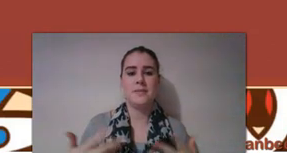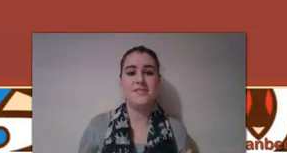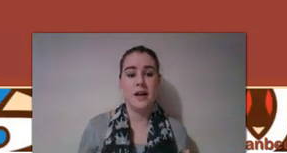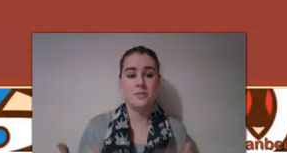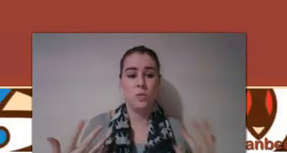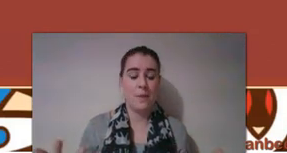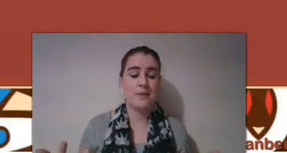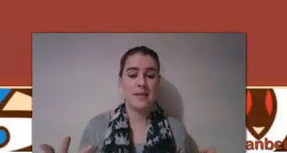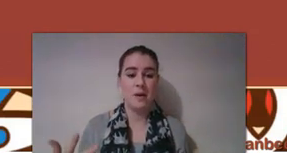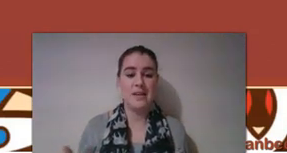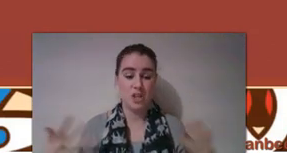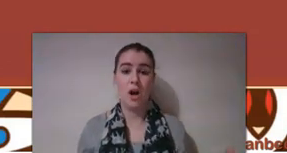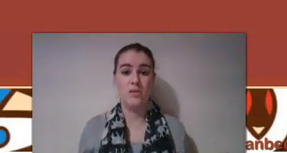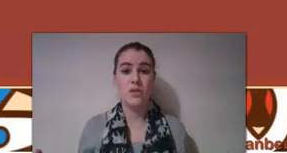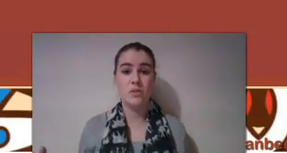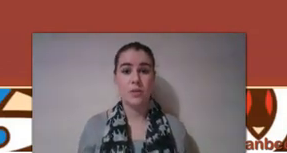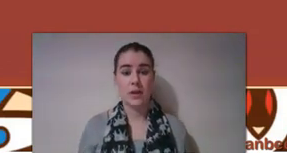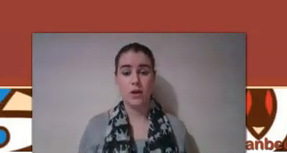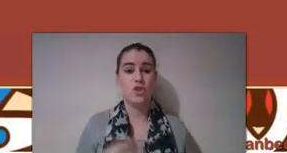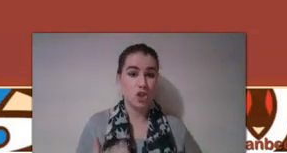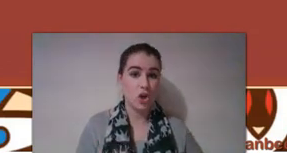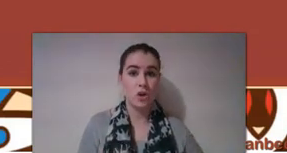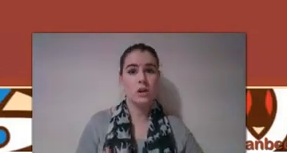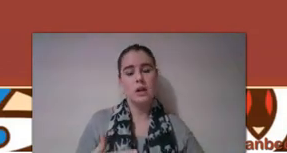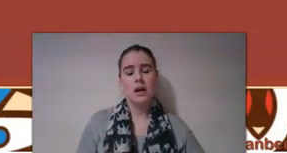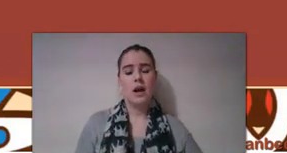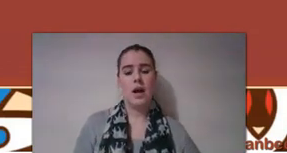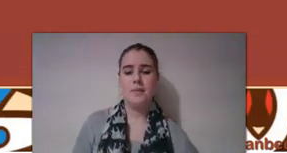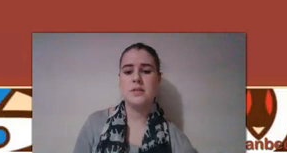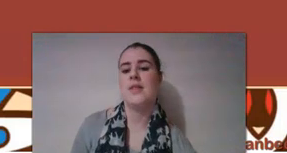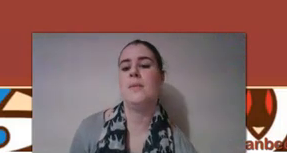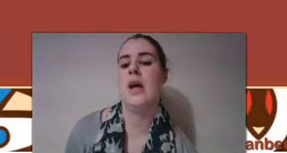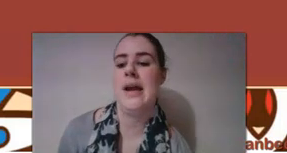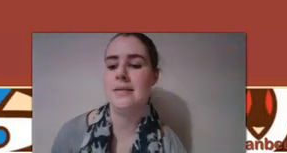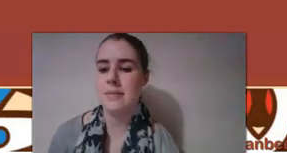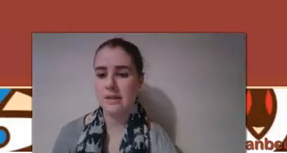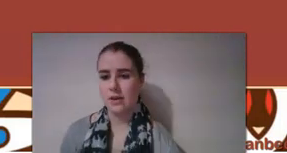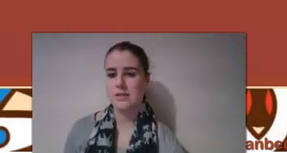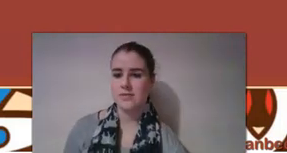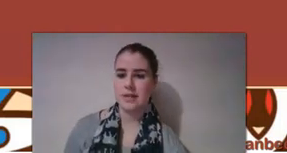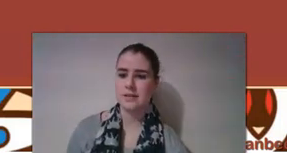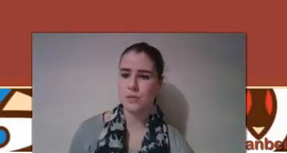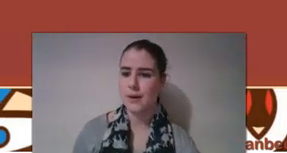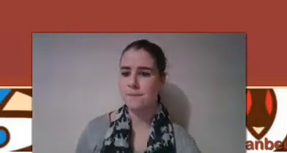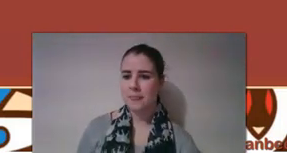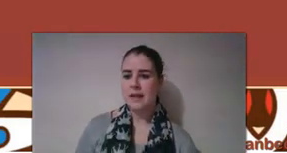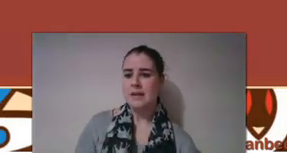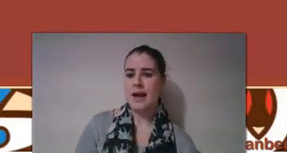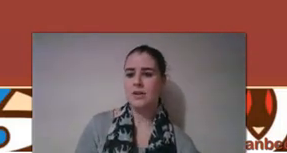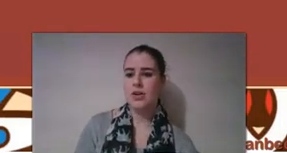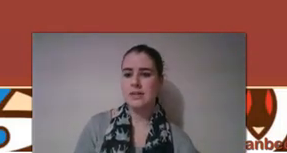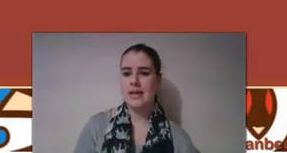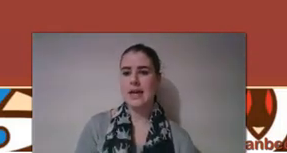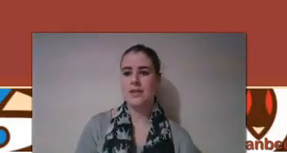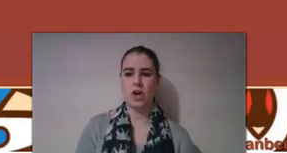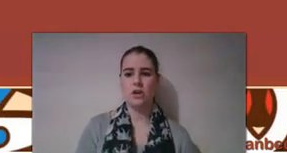weapons to be able to fight, but weapons that they might need to hunt, okay, or to cook. So they would learn how to make those different things as well.